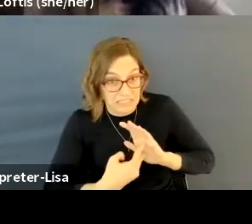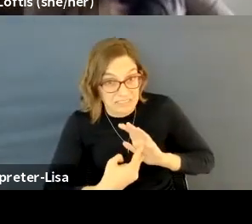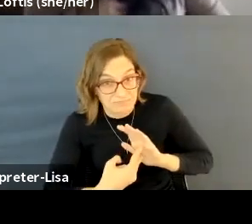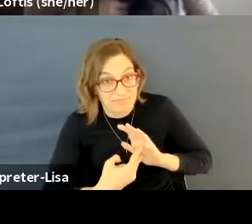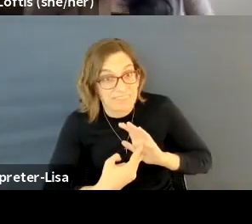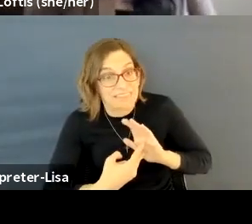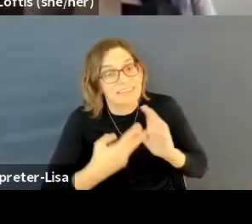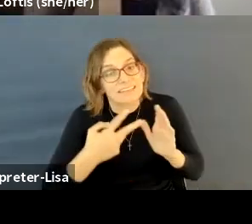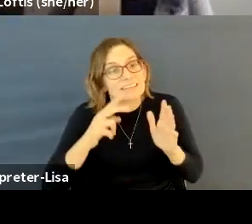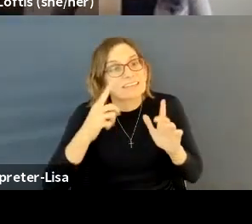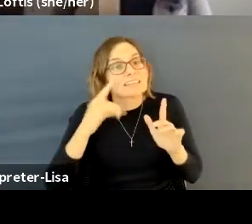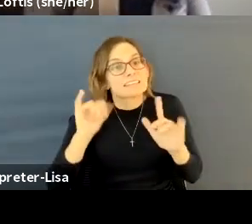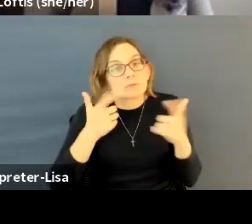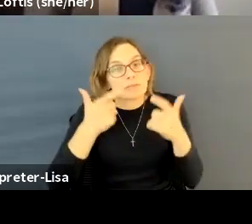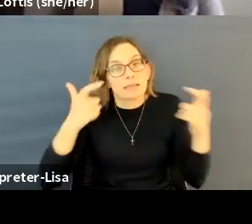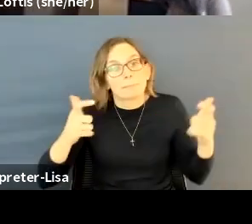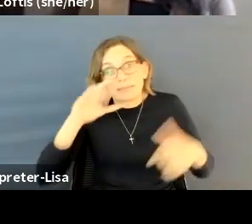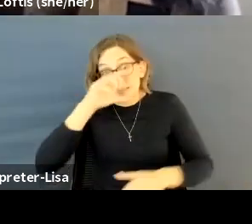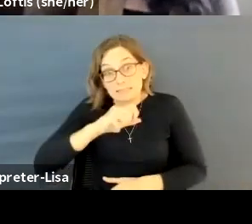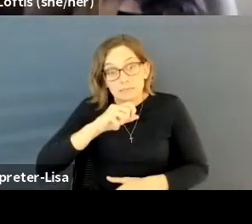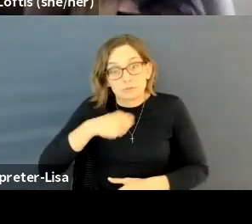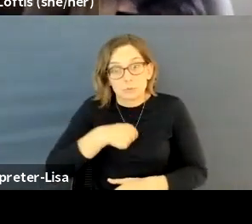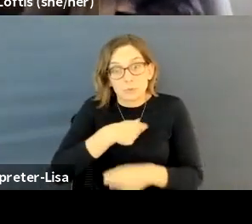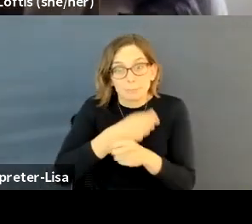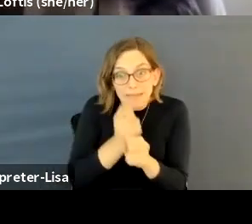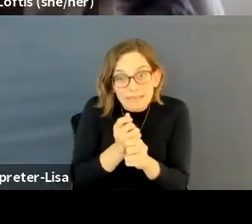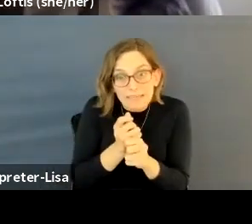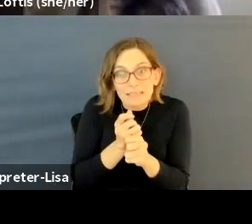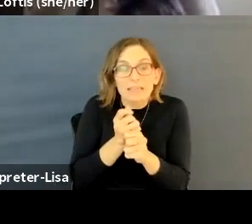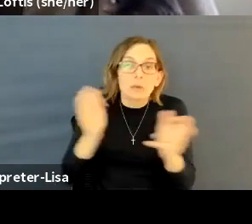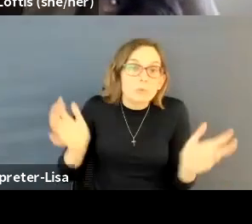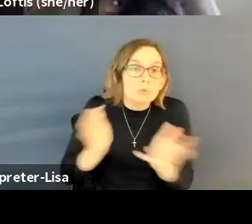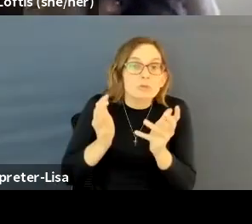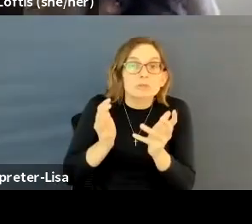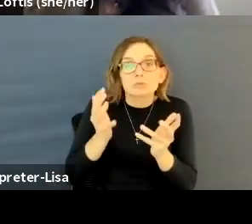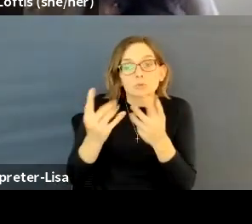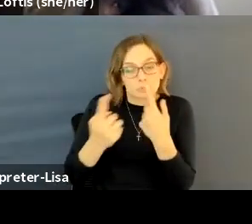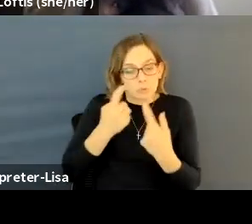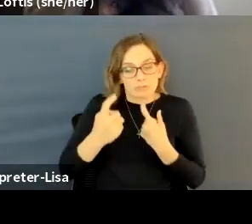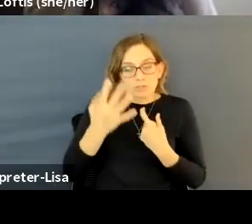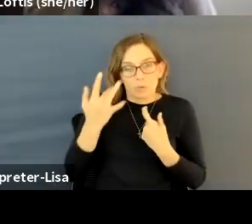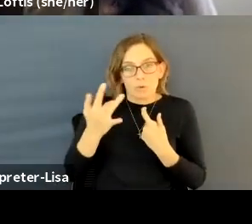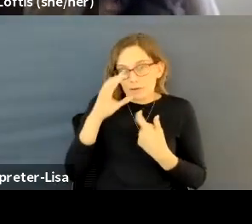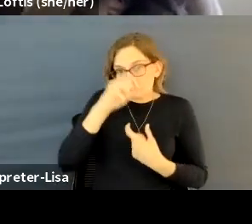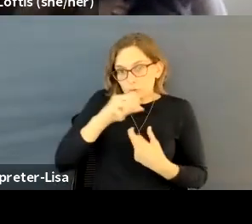That sounds like a really big assumption that we're making. And I would encourage you to question why you've made that assumption about this